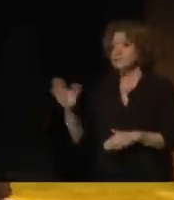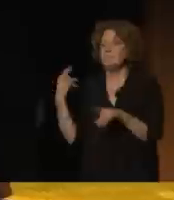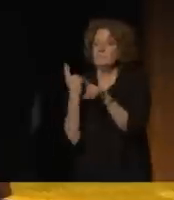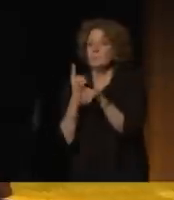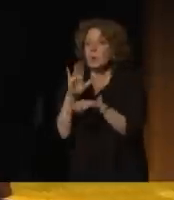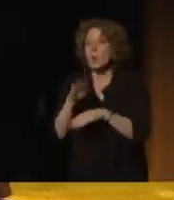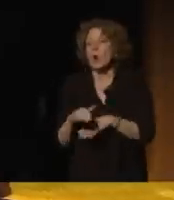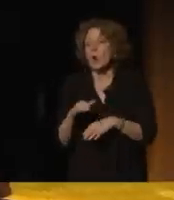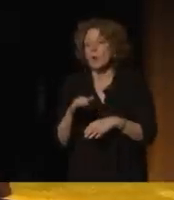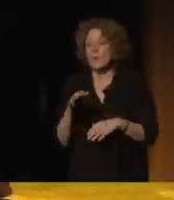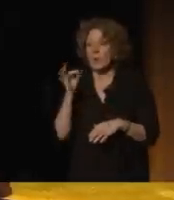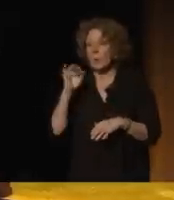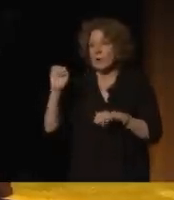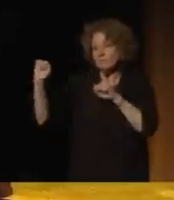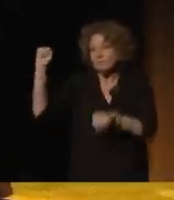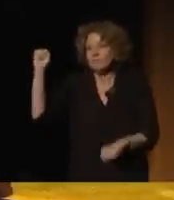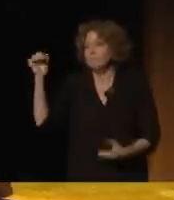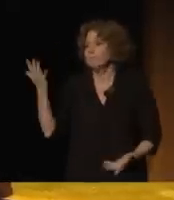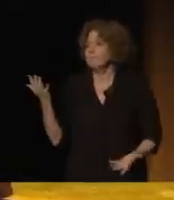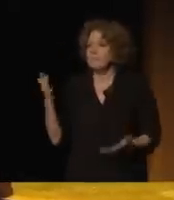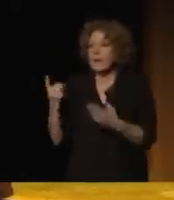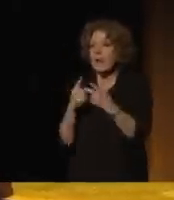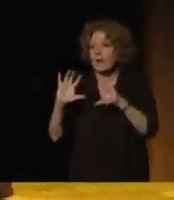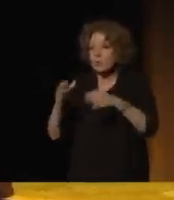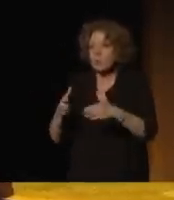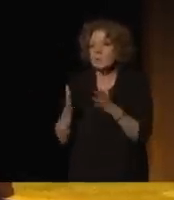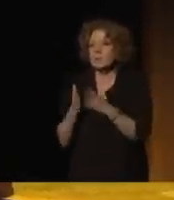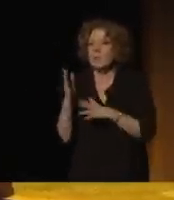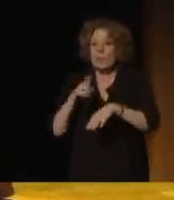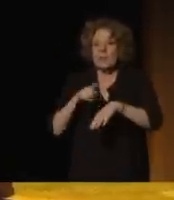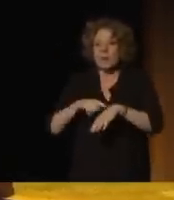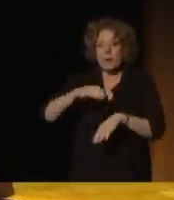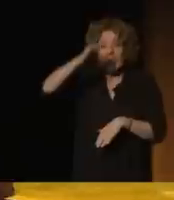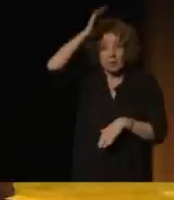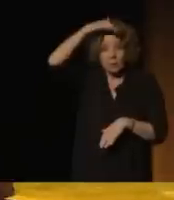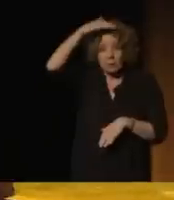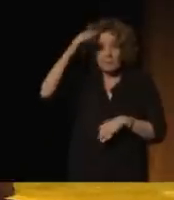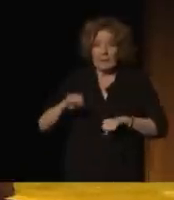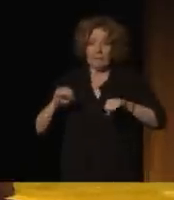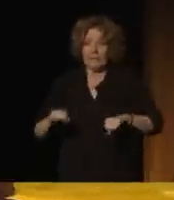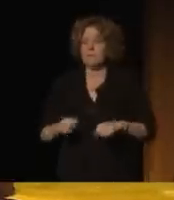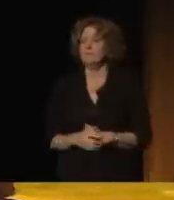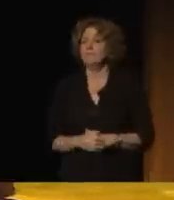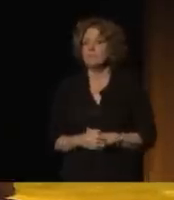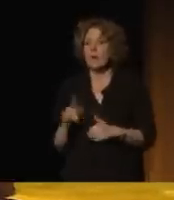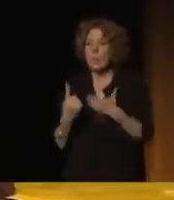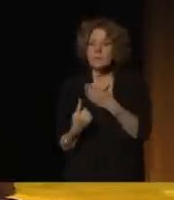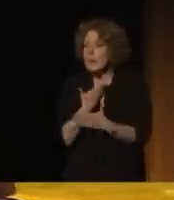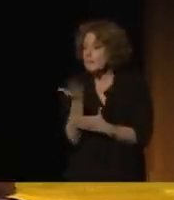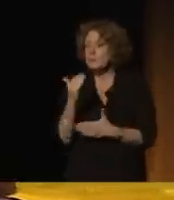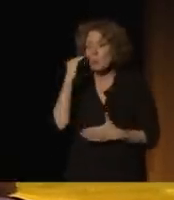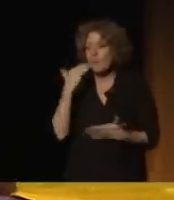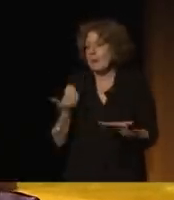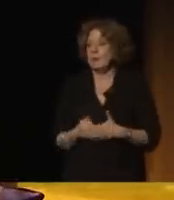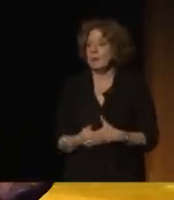of white supremacists and other groups during the time that Donald Trump has been president. What has happened to women, do you think?